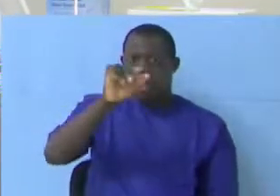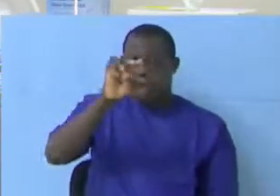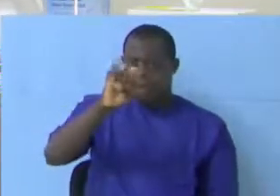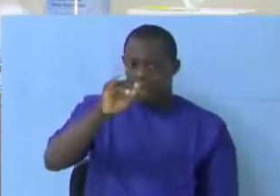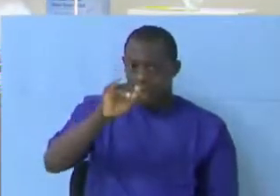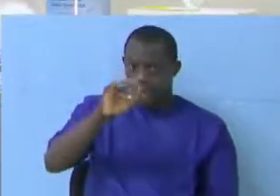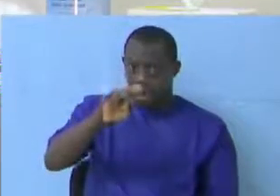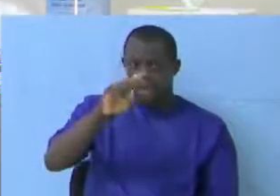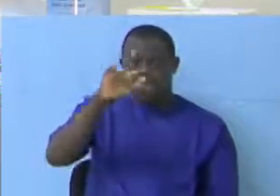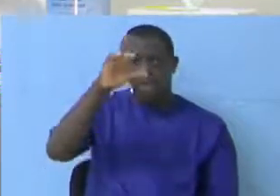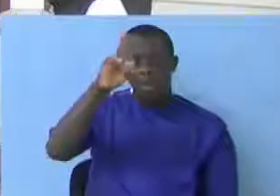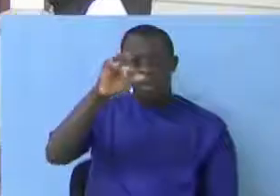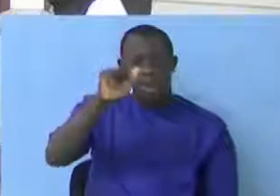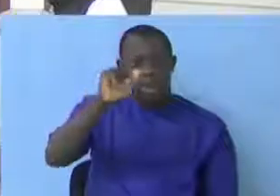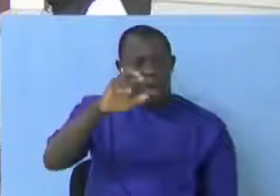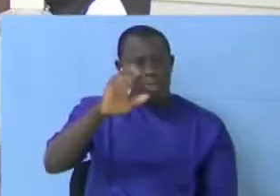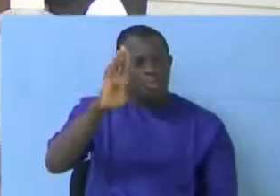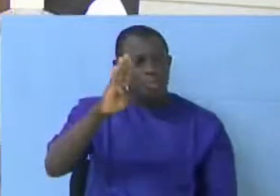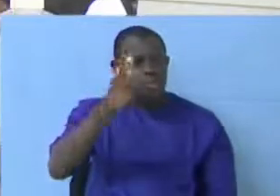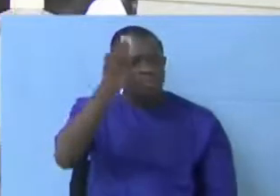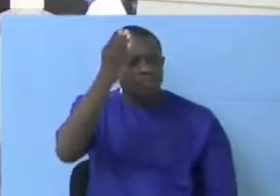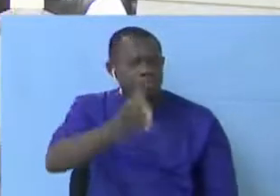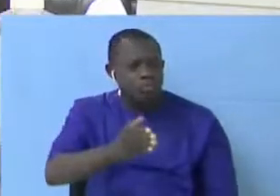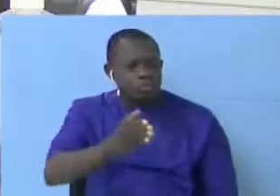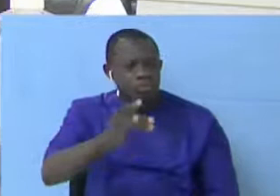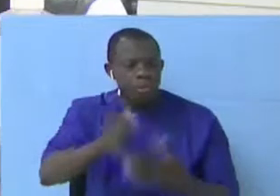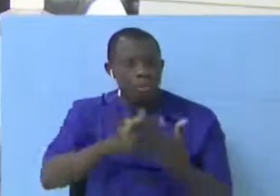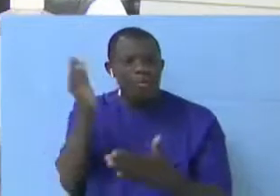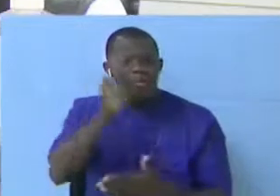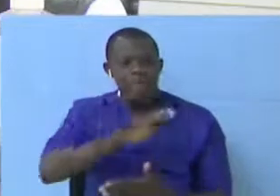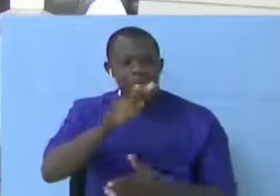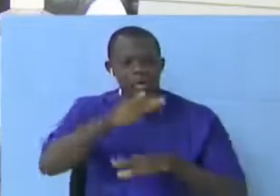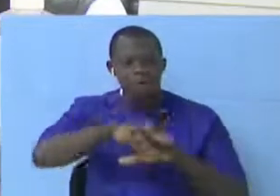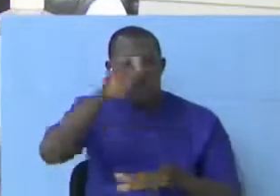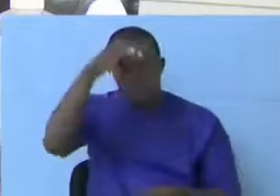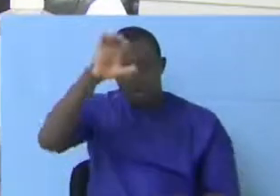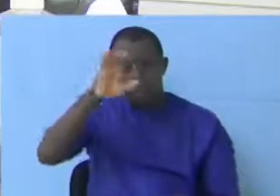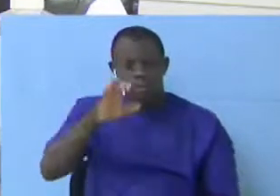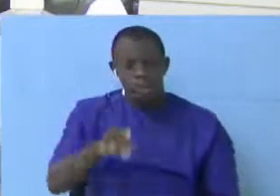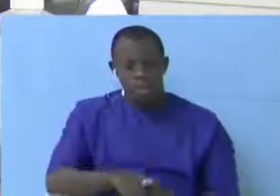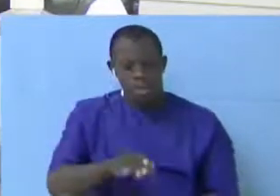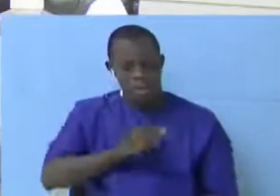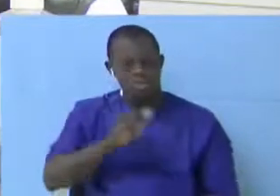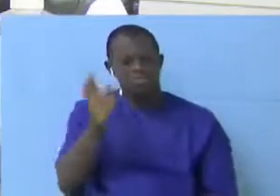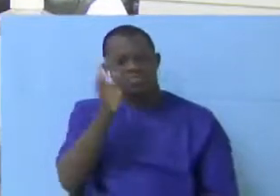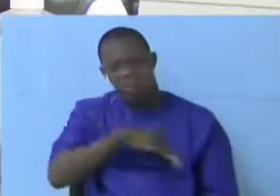to the commission? Lamin Dabo ay mem fo jang ay tonyal fo bang fo ay fanial fo commission ay jang. He lied.